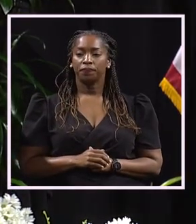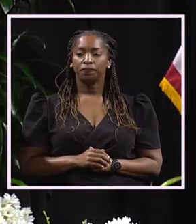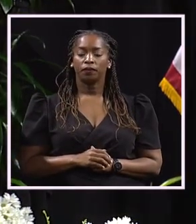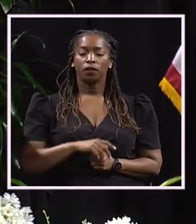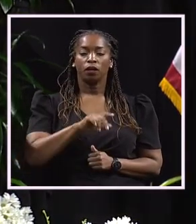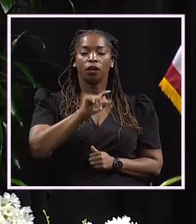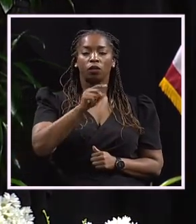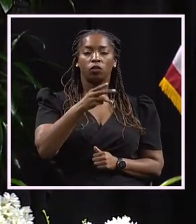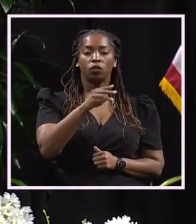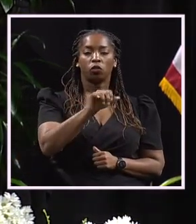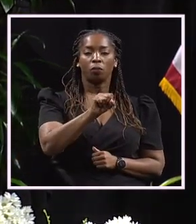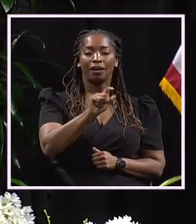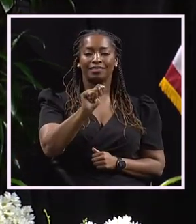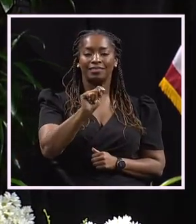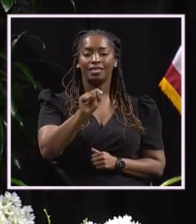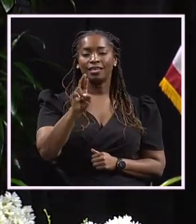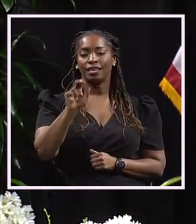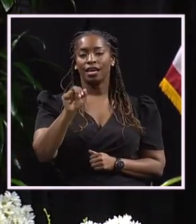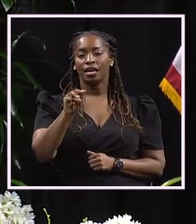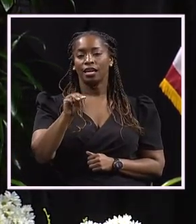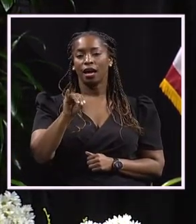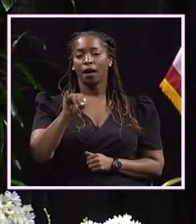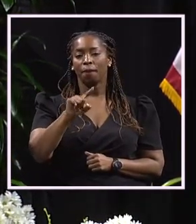Tomas D. Ramirez,